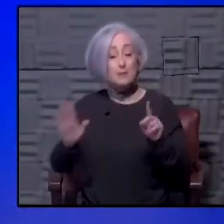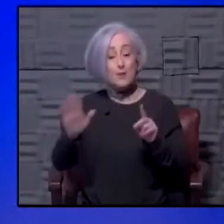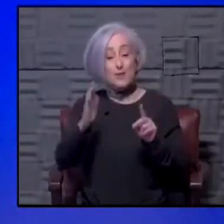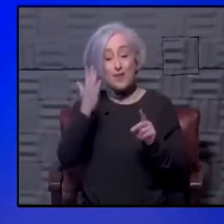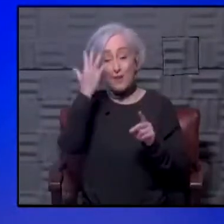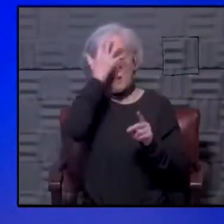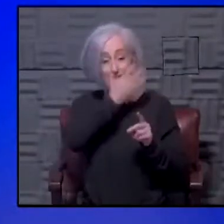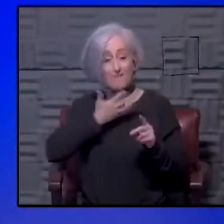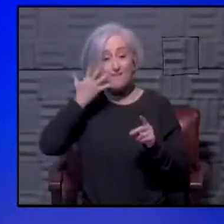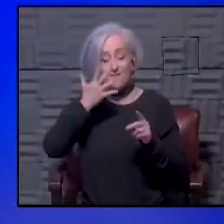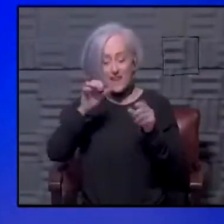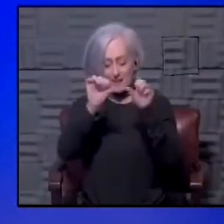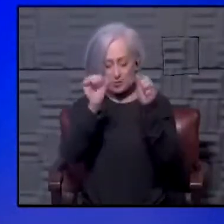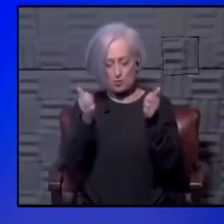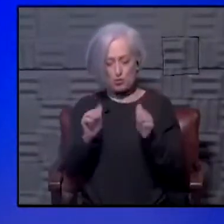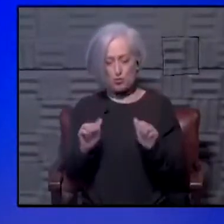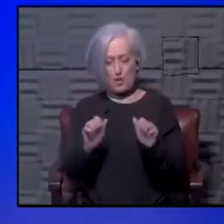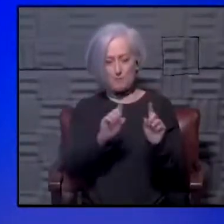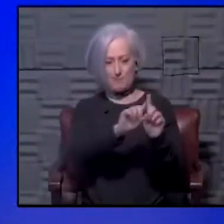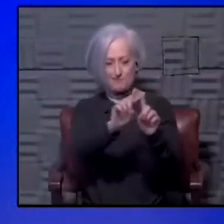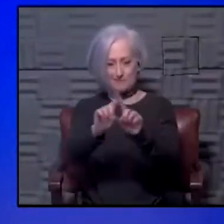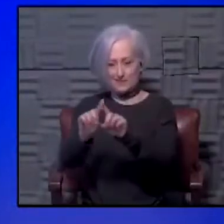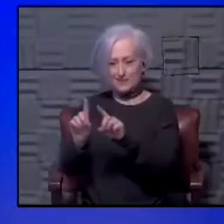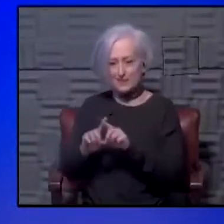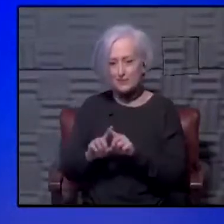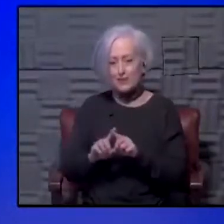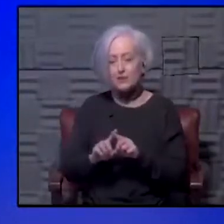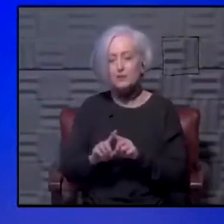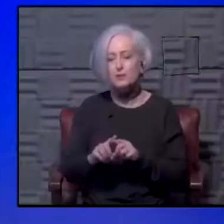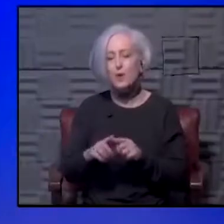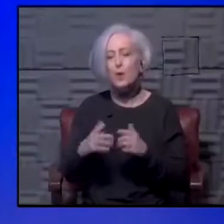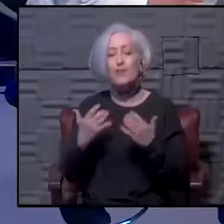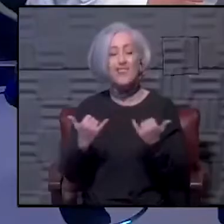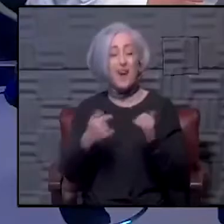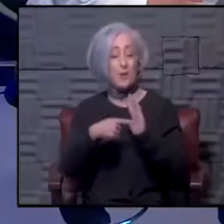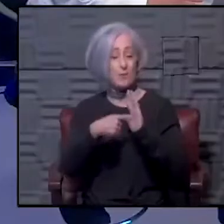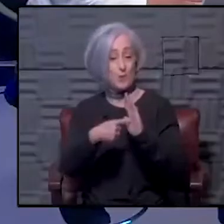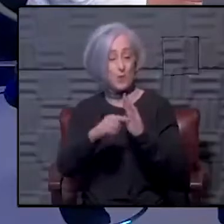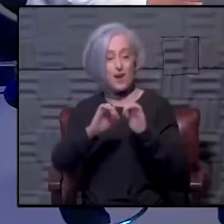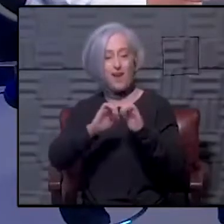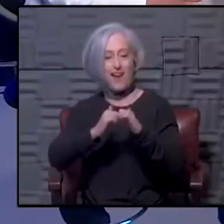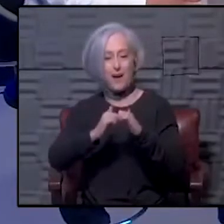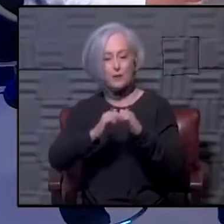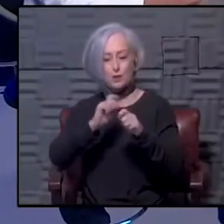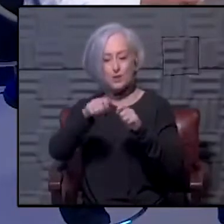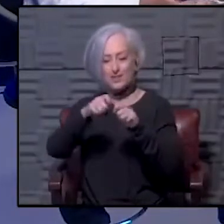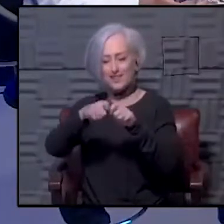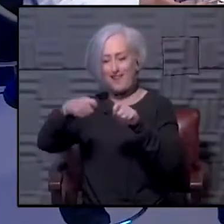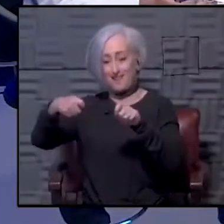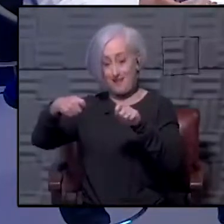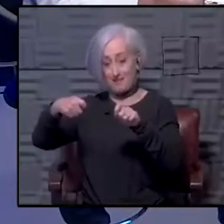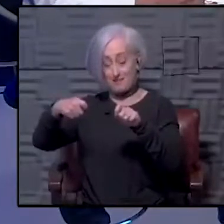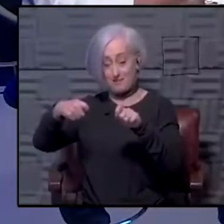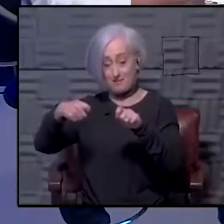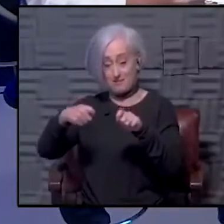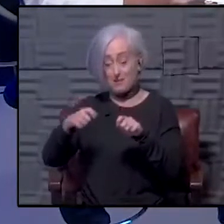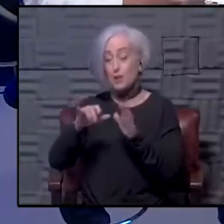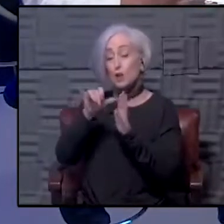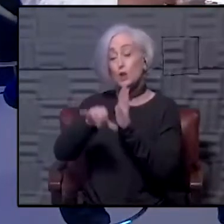could add to it as well. How do you tie a knot? Well, there are some YouTube videos out there that are very good.